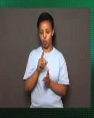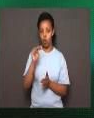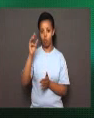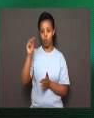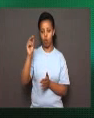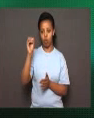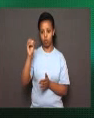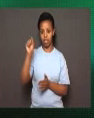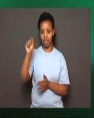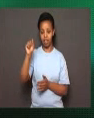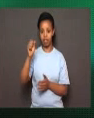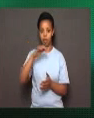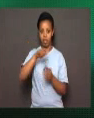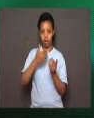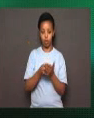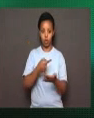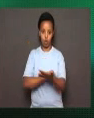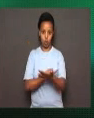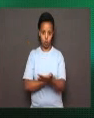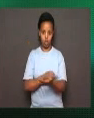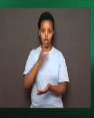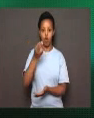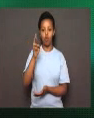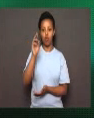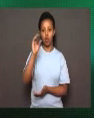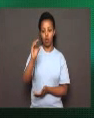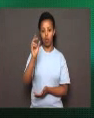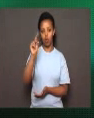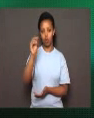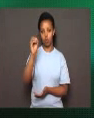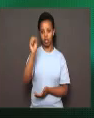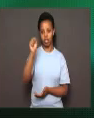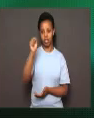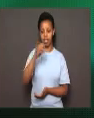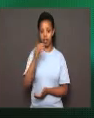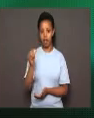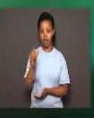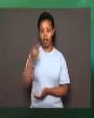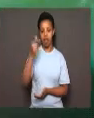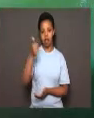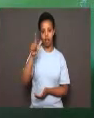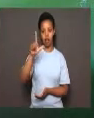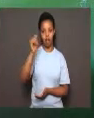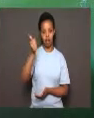Monosaccharides include glucose, fructose, and galactose.